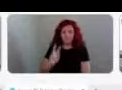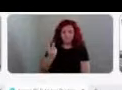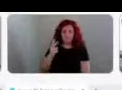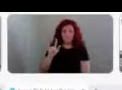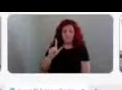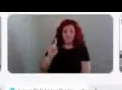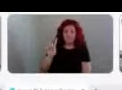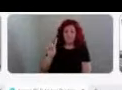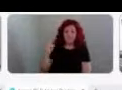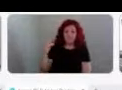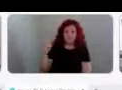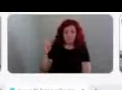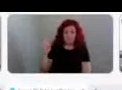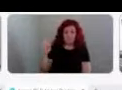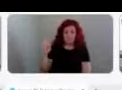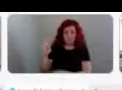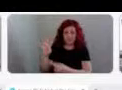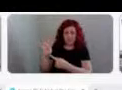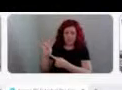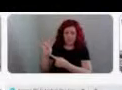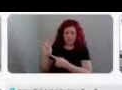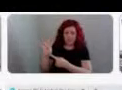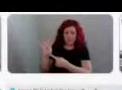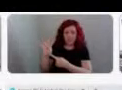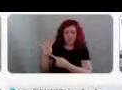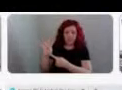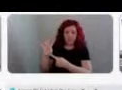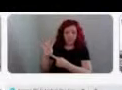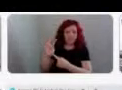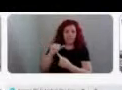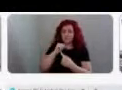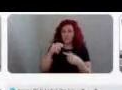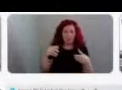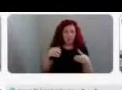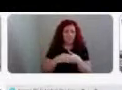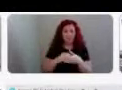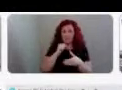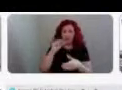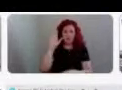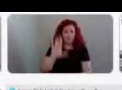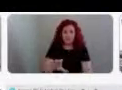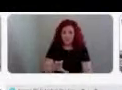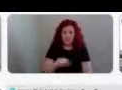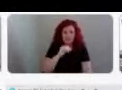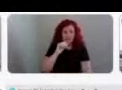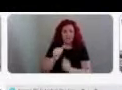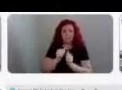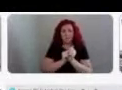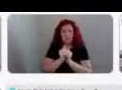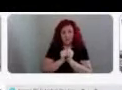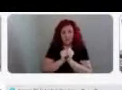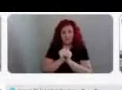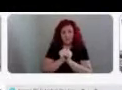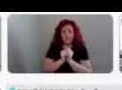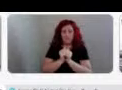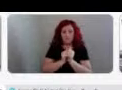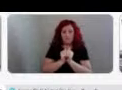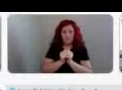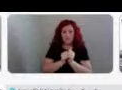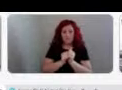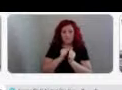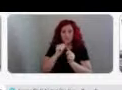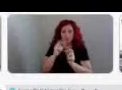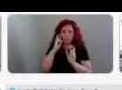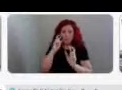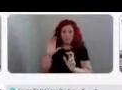17. this district is not compact and contiguous it's not competitive and it does not respect